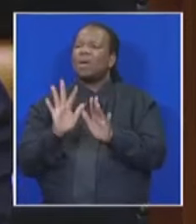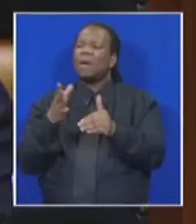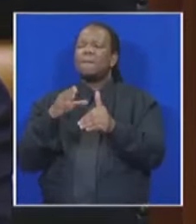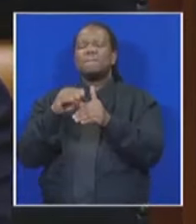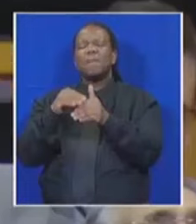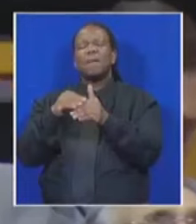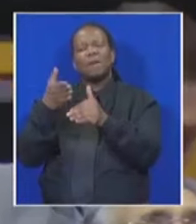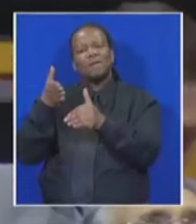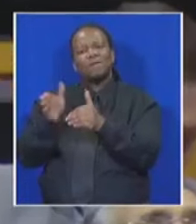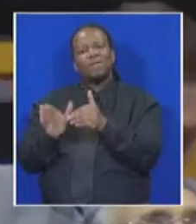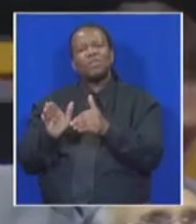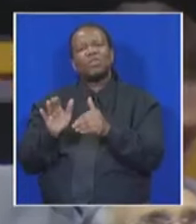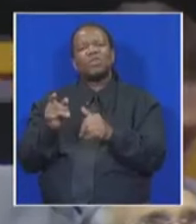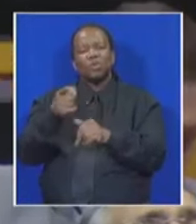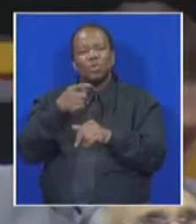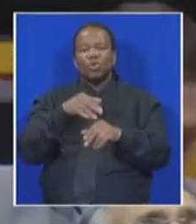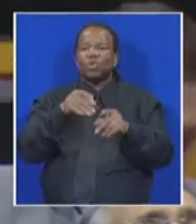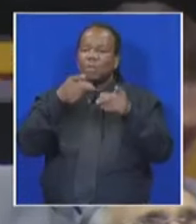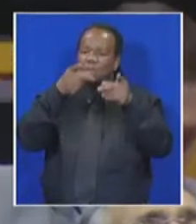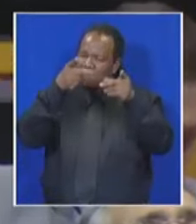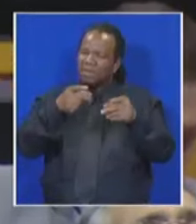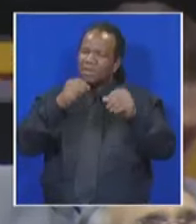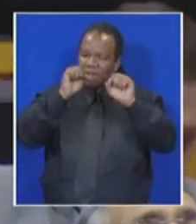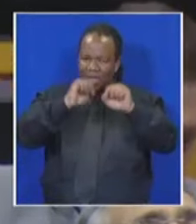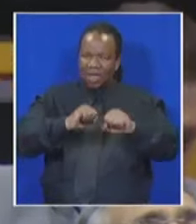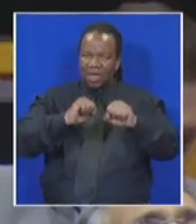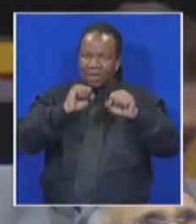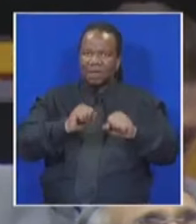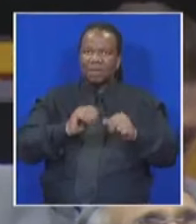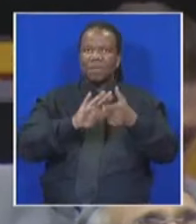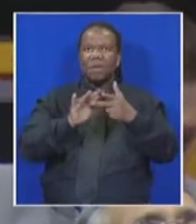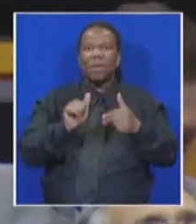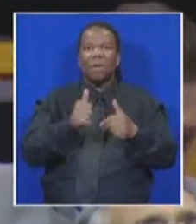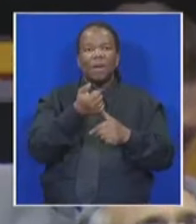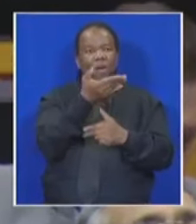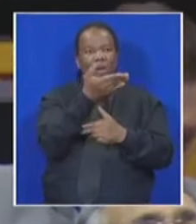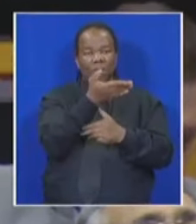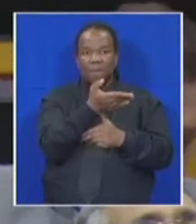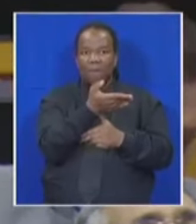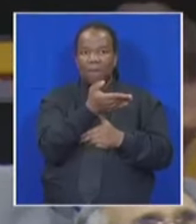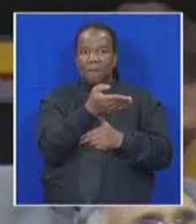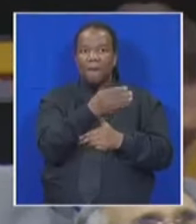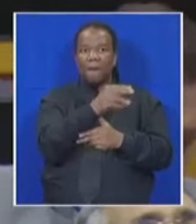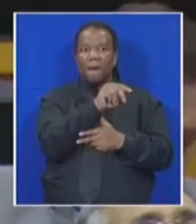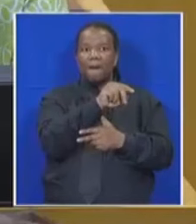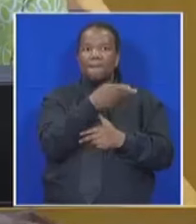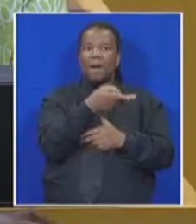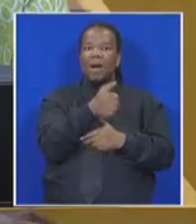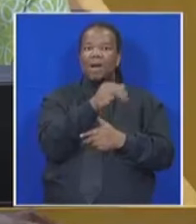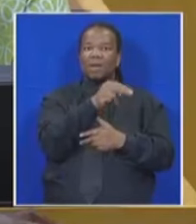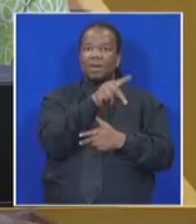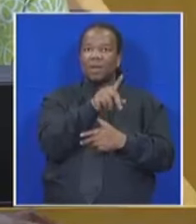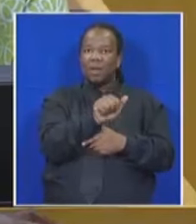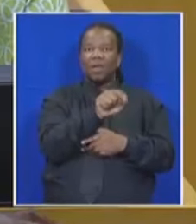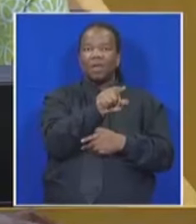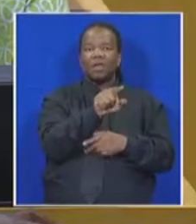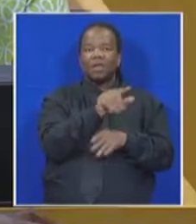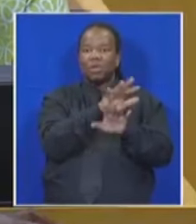agree member. with the ruling that you've made. You've put Honorable Naledi Pandor in a very difficult situation because you yourself deferred this matter towards the